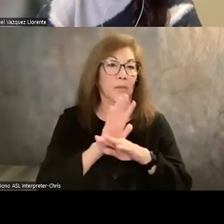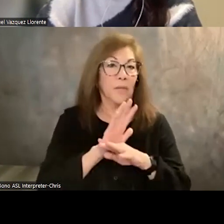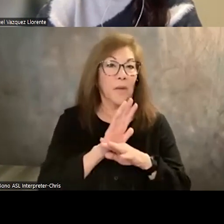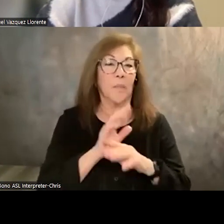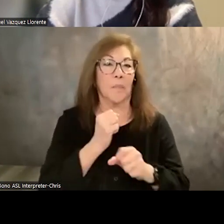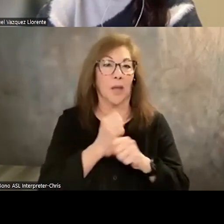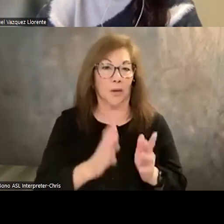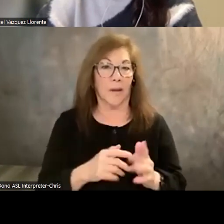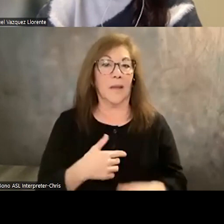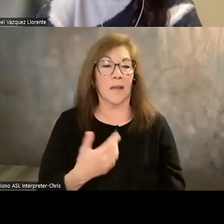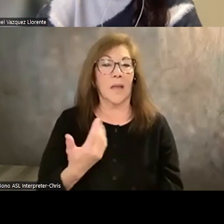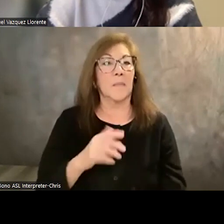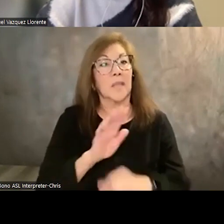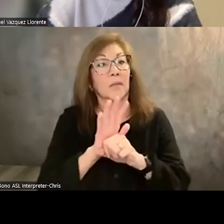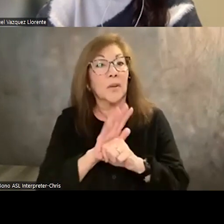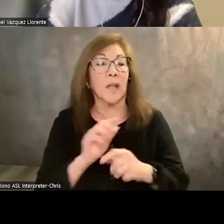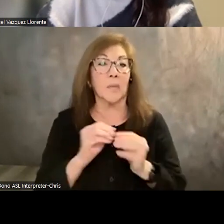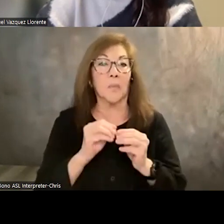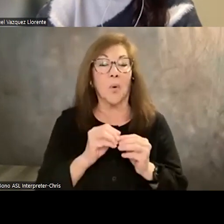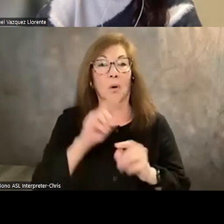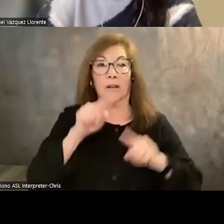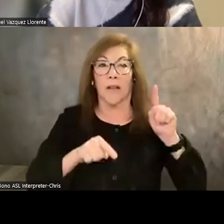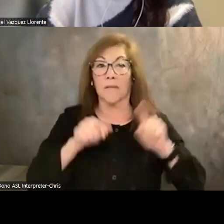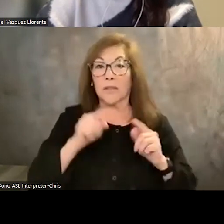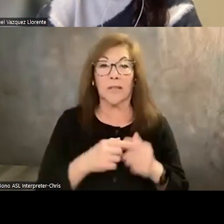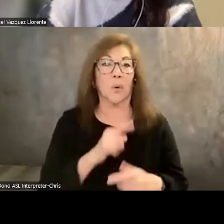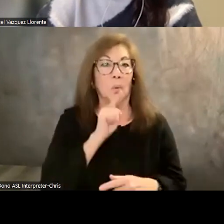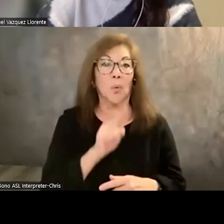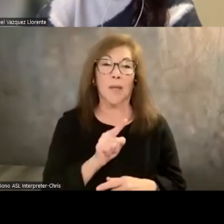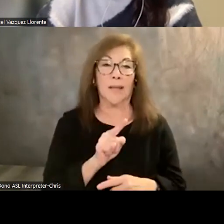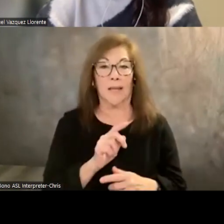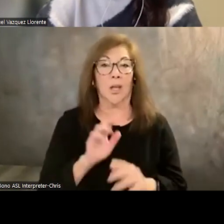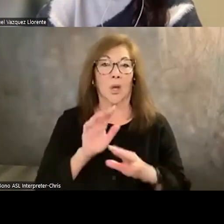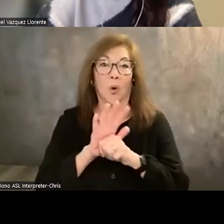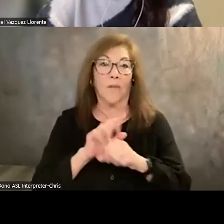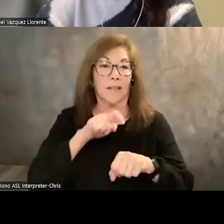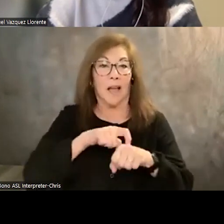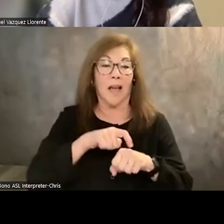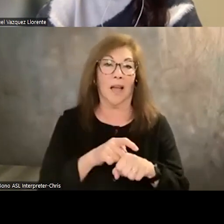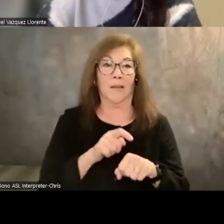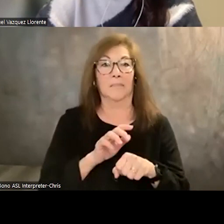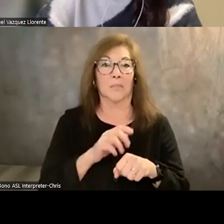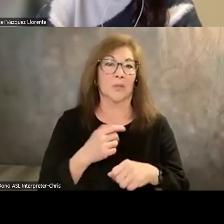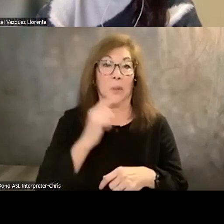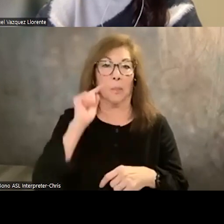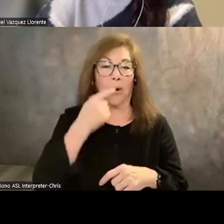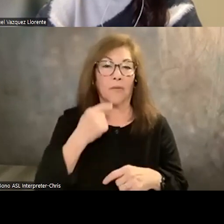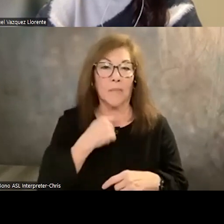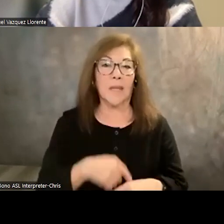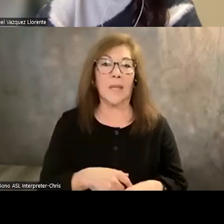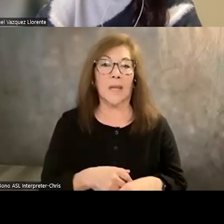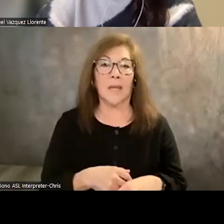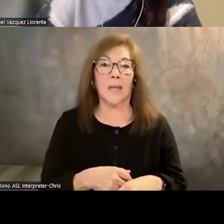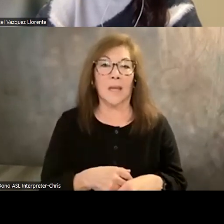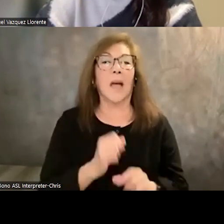a neurodiversity, I find that time really boring. And I couldn't back to Bolivia to finish La Lucha, the film I